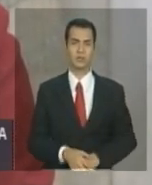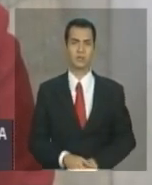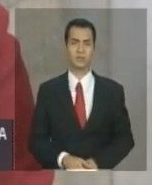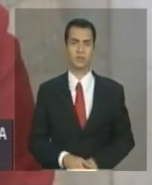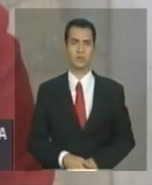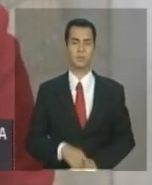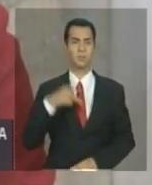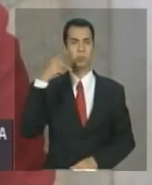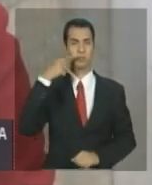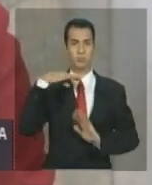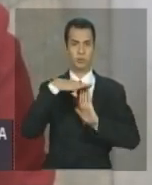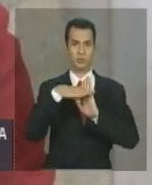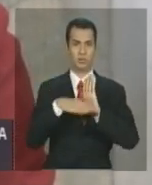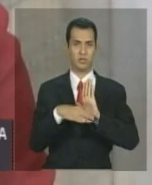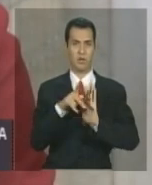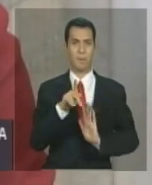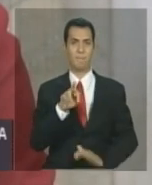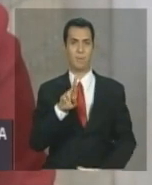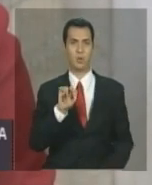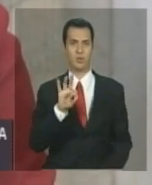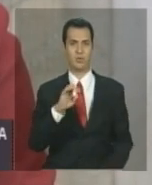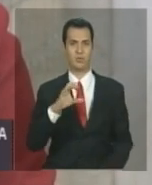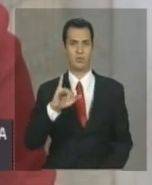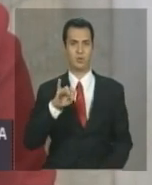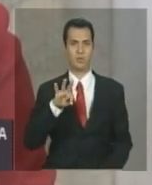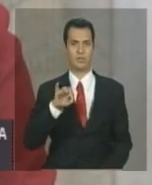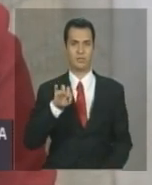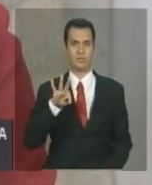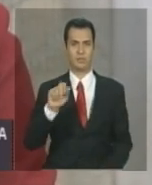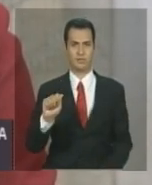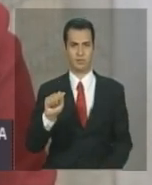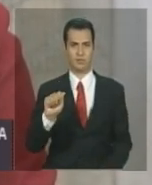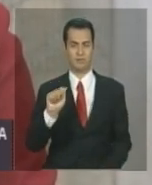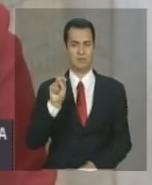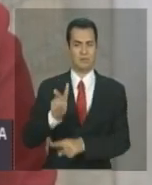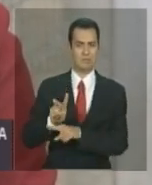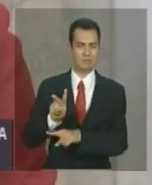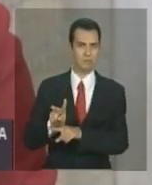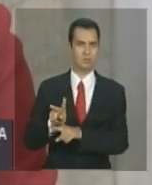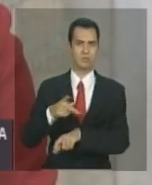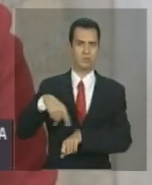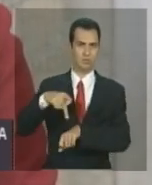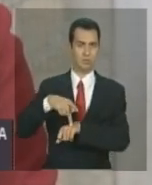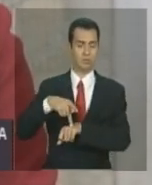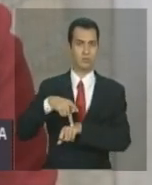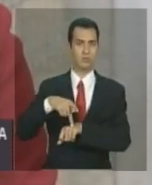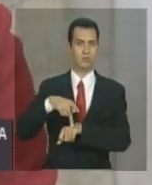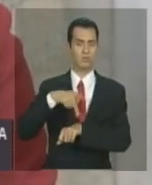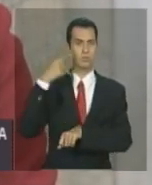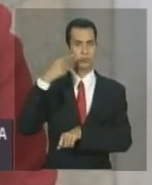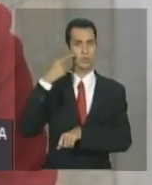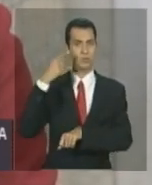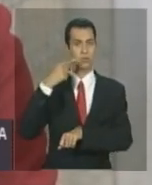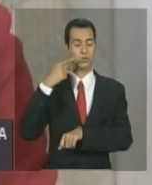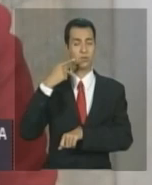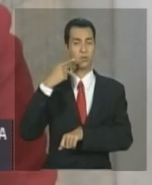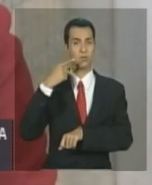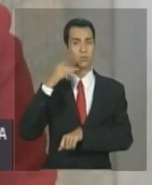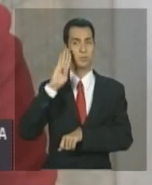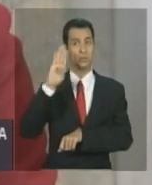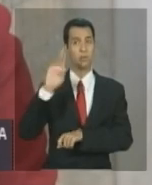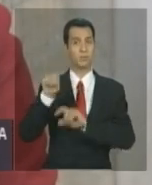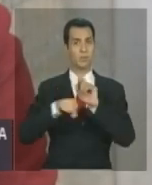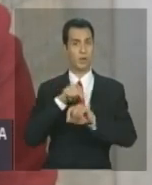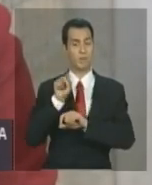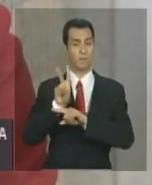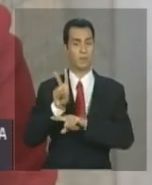impedindo que políticas protecionistas, while also, of course, preventing that protectionist measures, principalmente aquelas ligadas ao